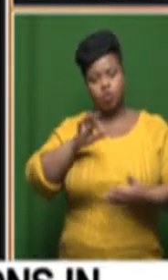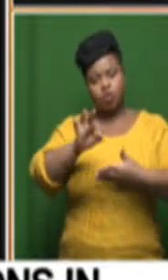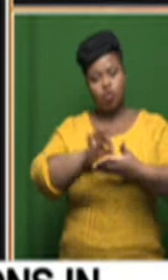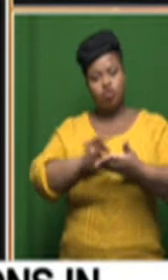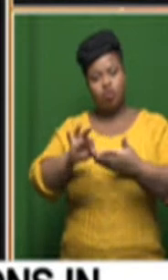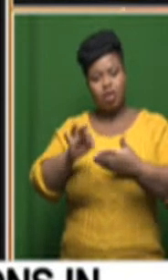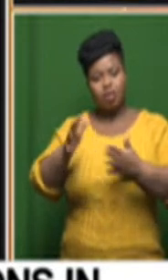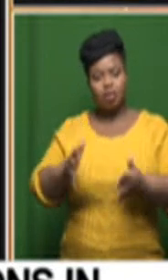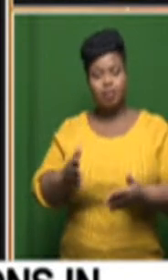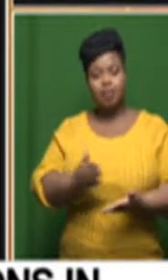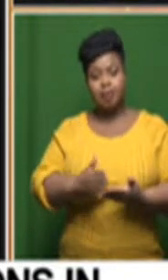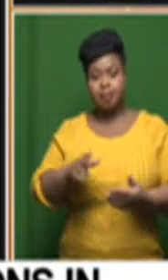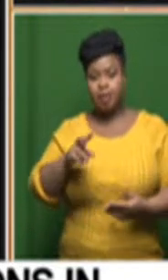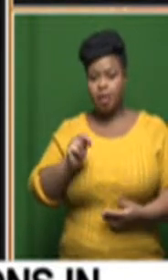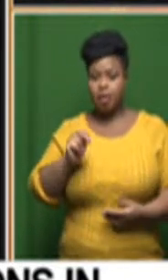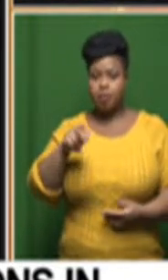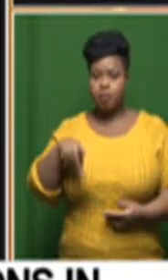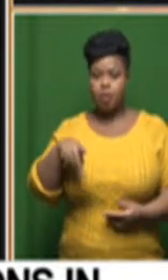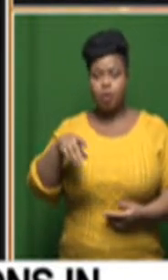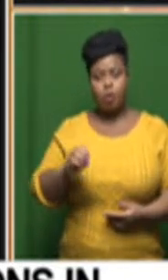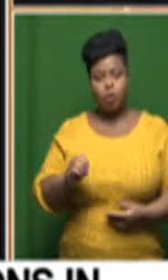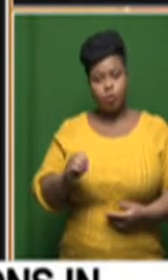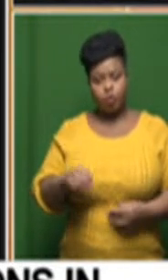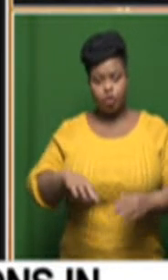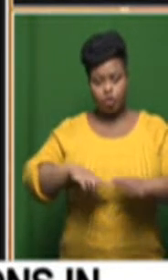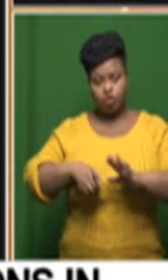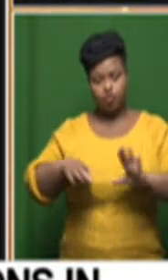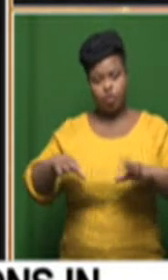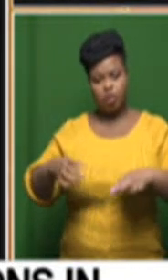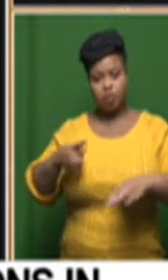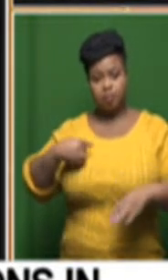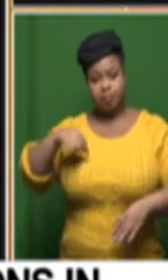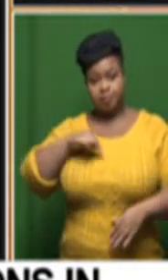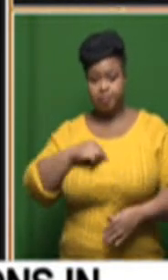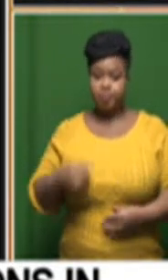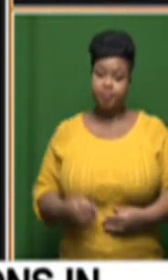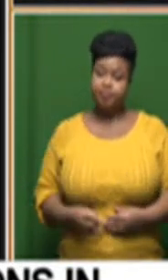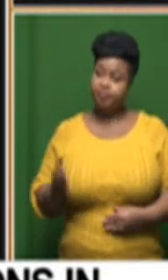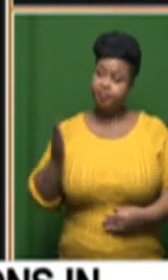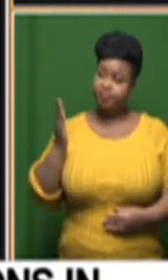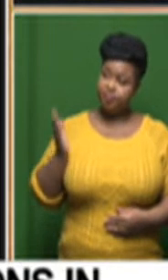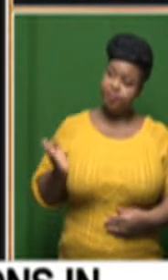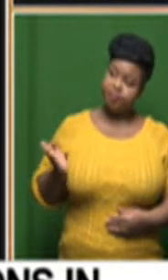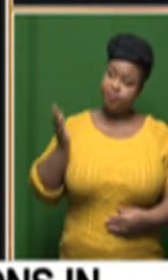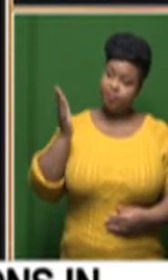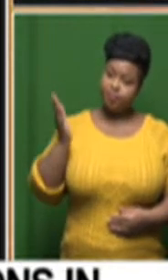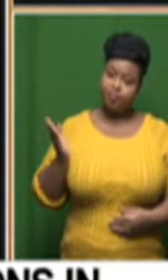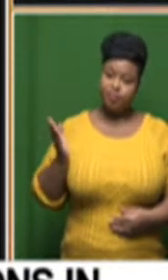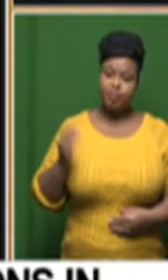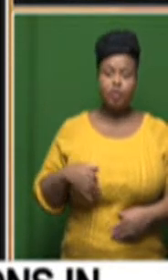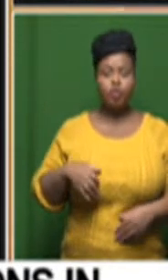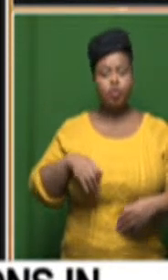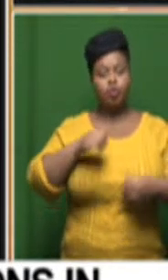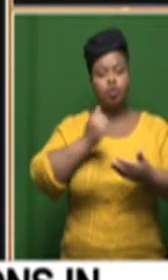and NPOs in the district. This is just the registrations on